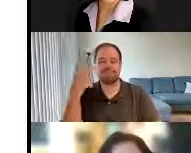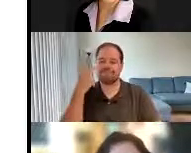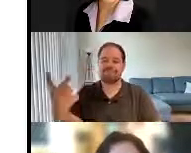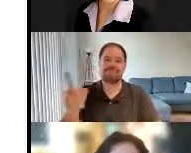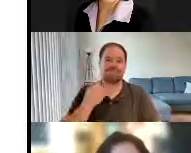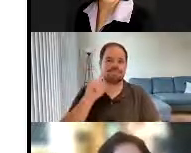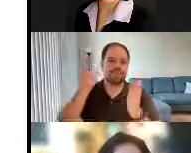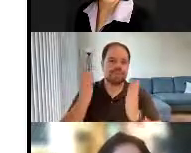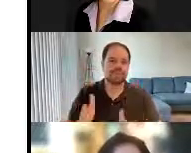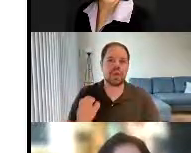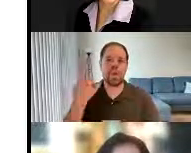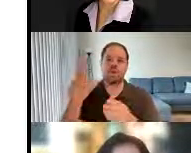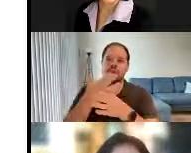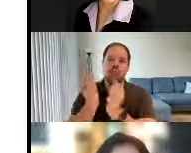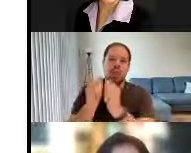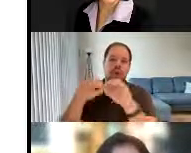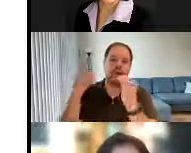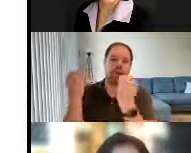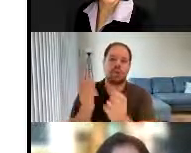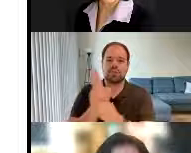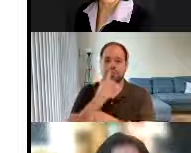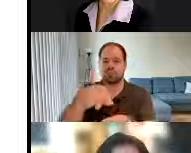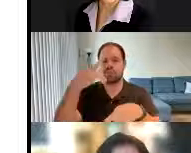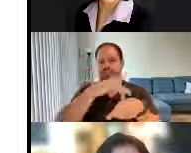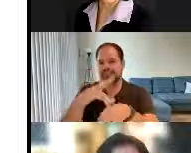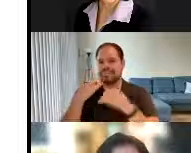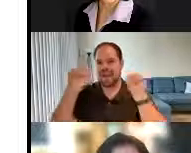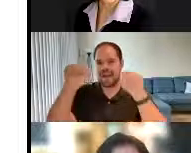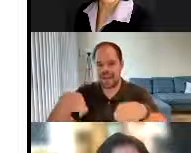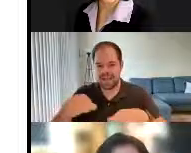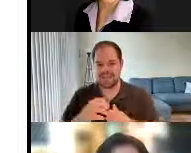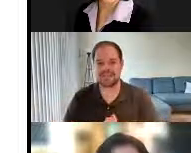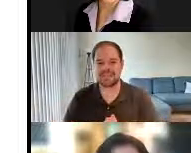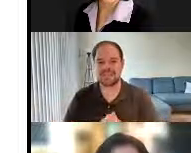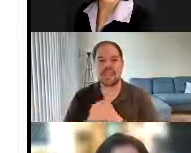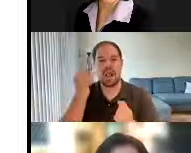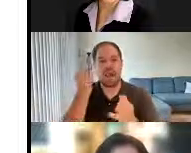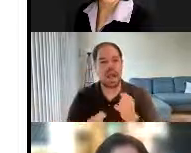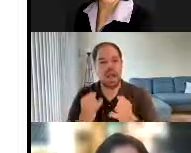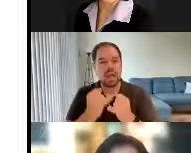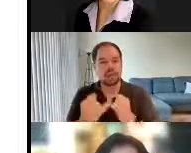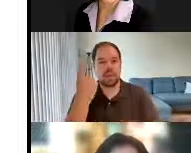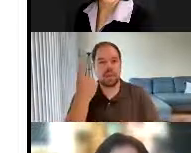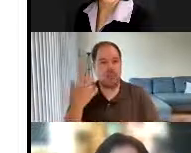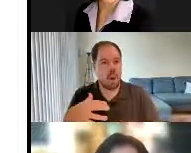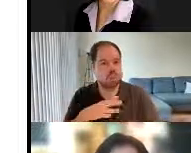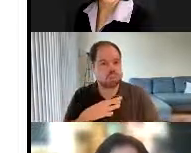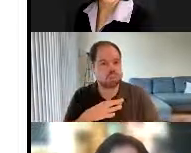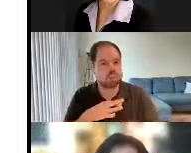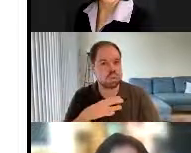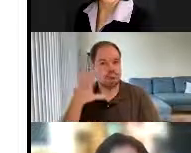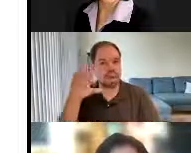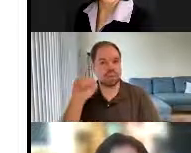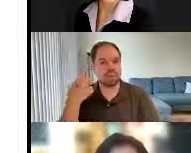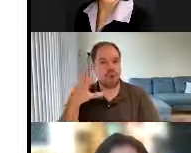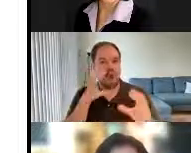so there are a variety of resources out there. If you are seeing a deaf person or a person with hearing loss, a hard of hearing individual, I